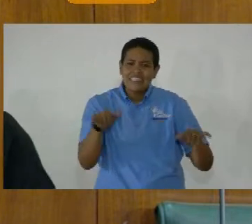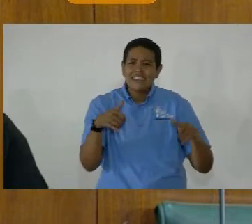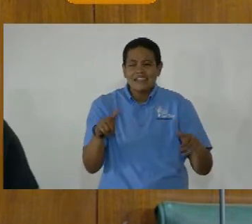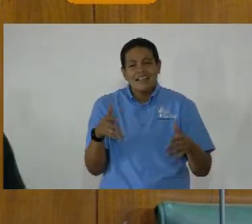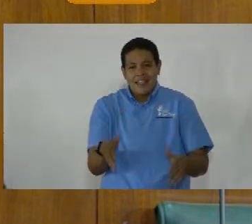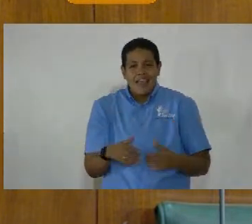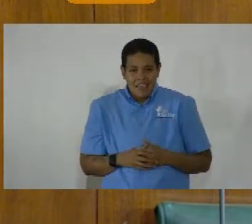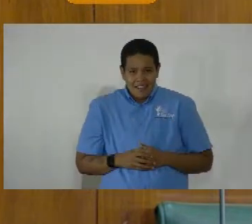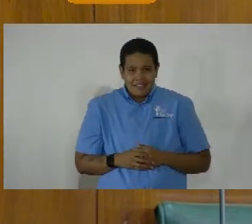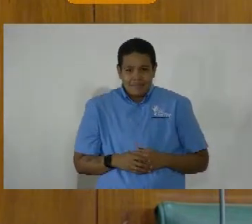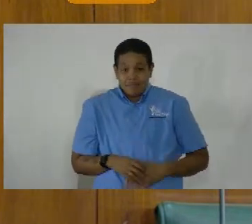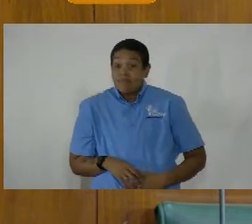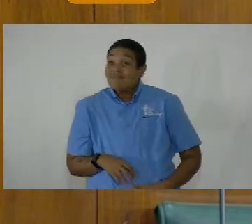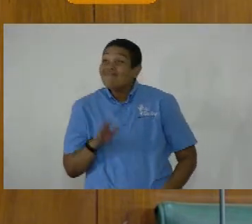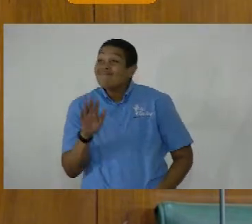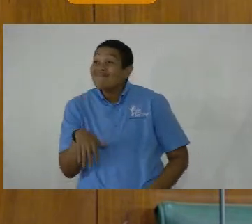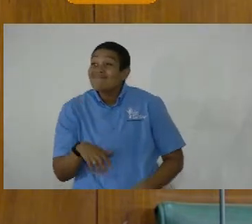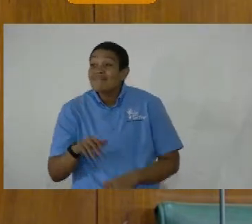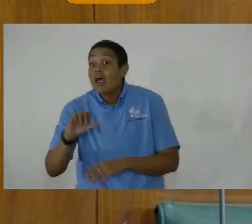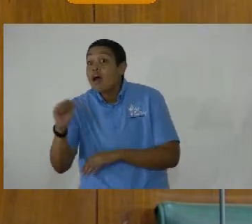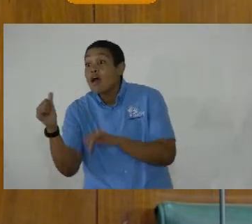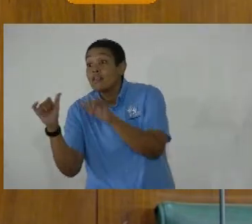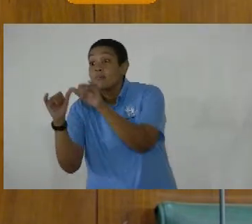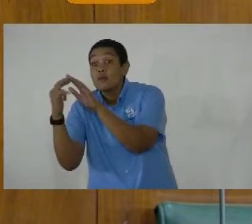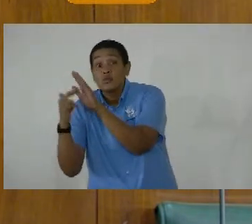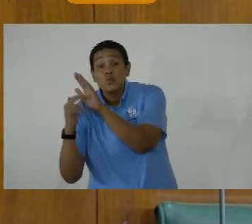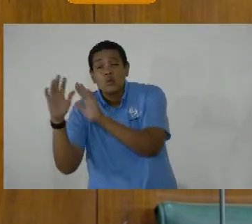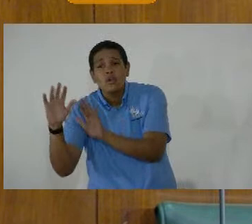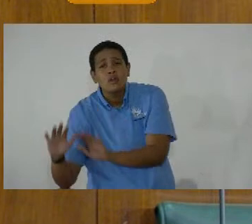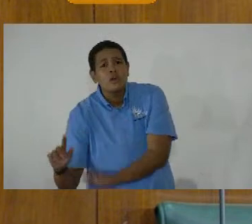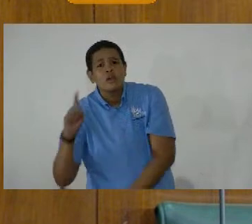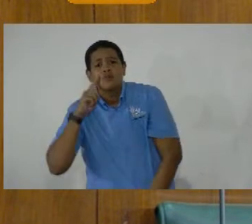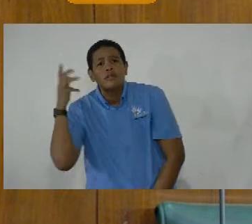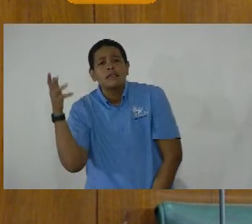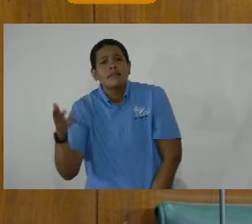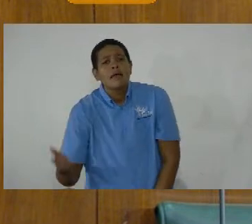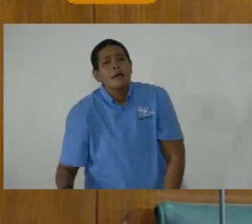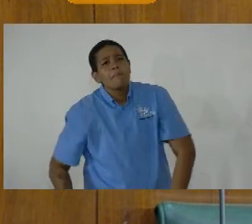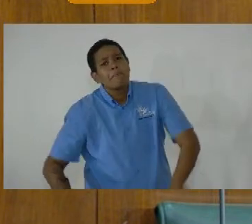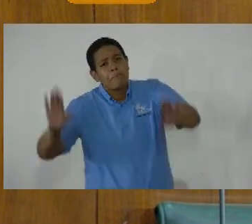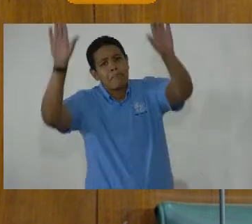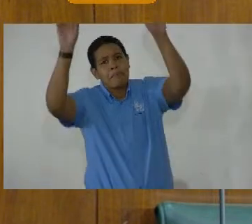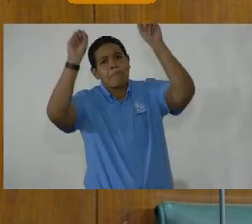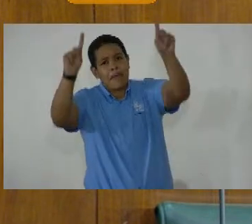us, even as other measures are being revived.